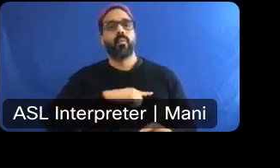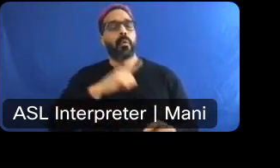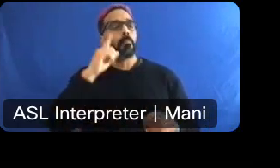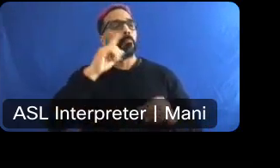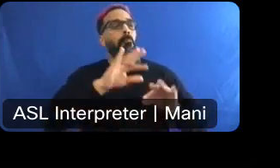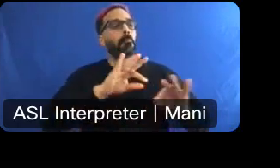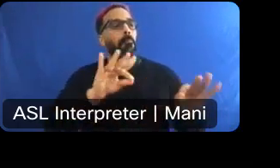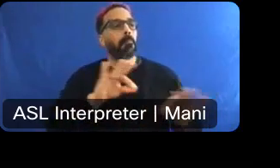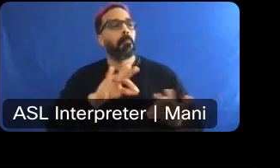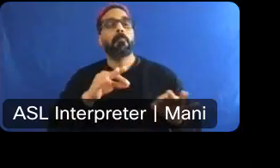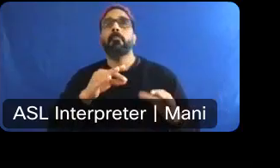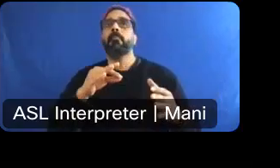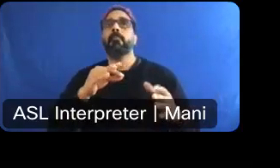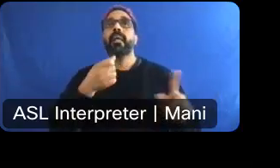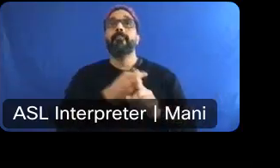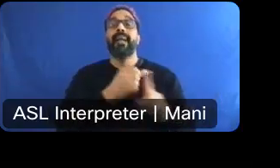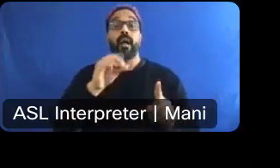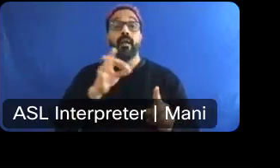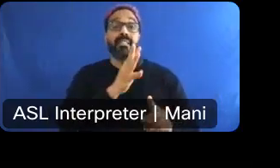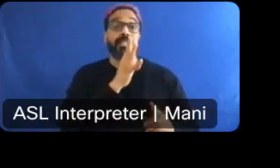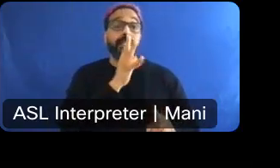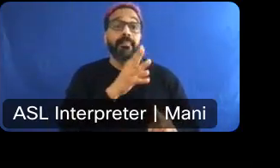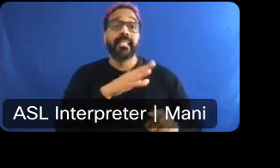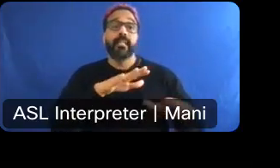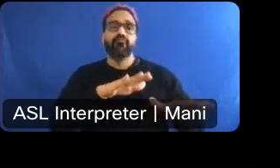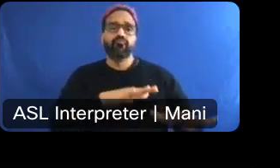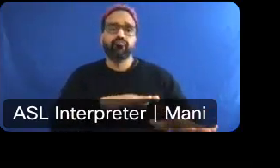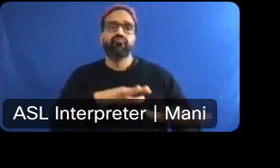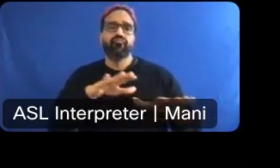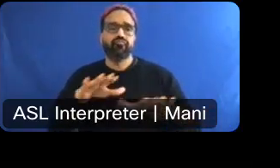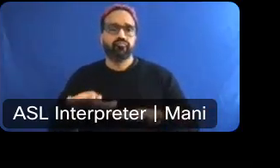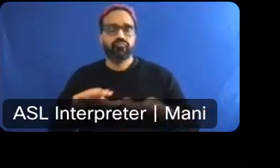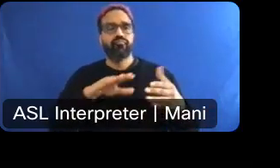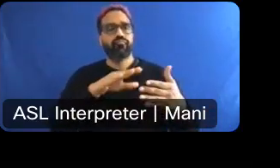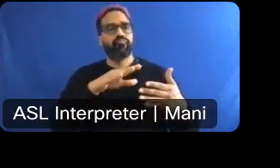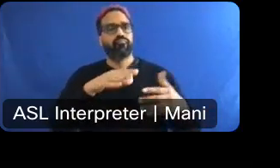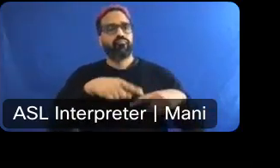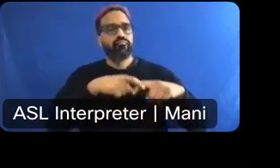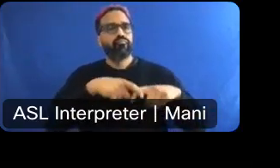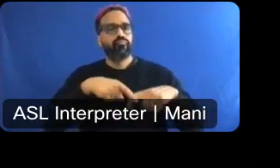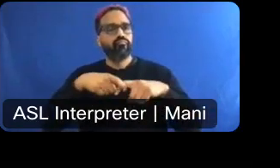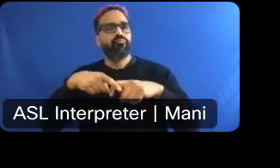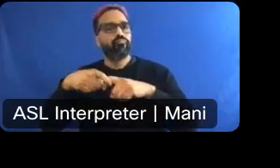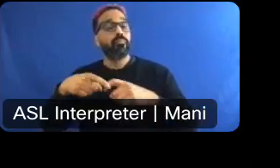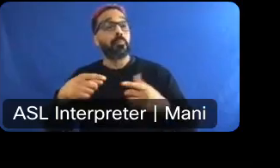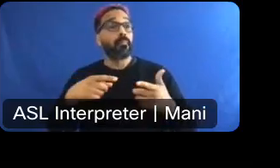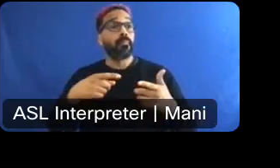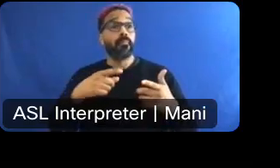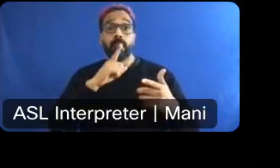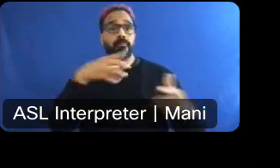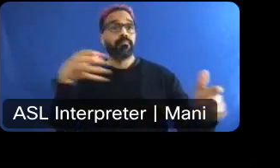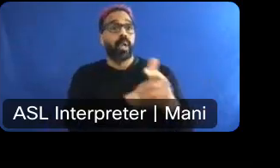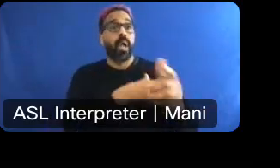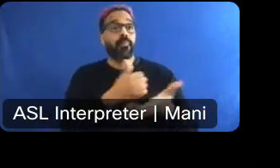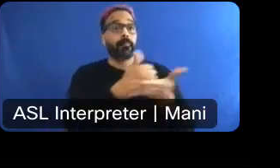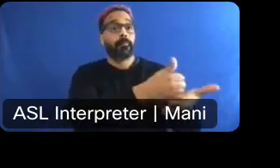slowly with deliberate breaks between words. Yeah, taking breaks when sharing info. Yeah. Sharing